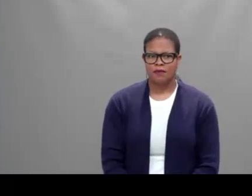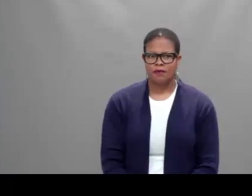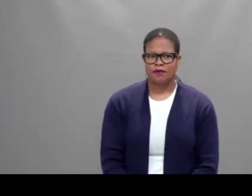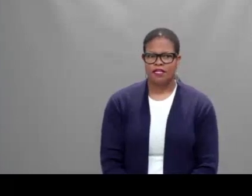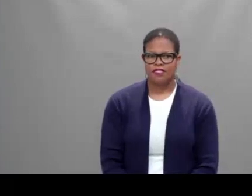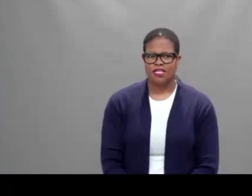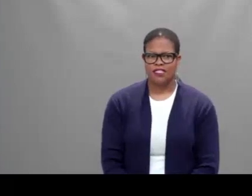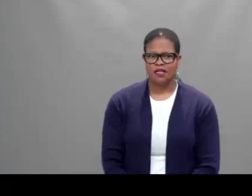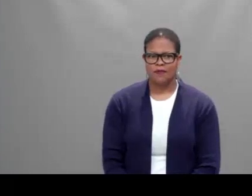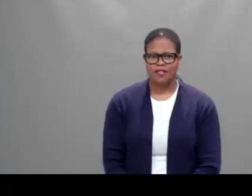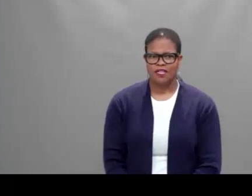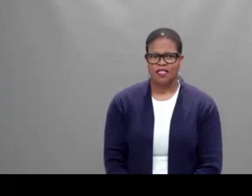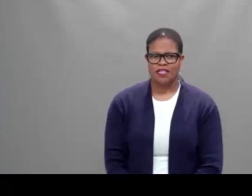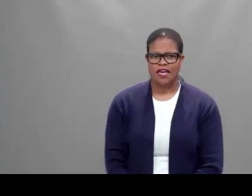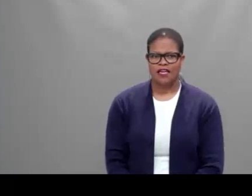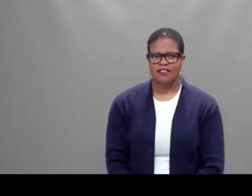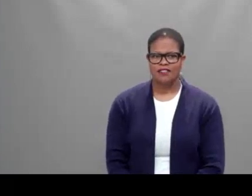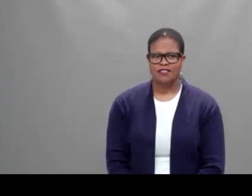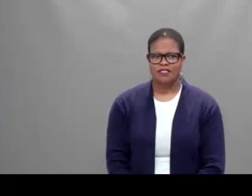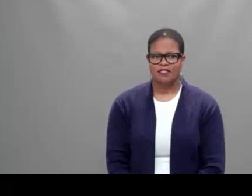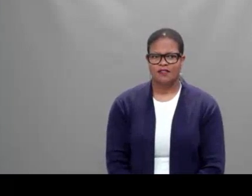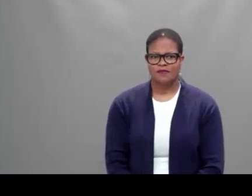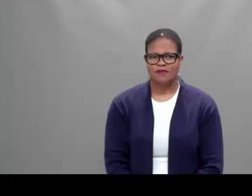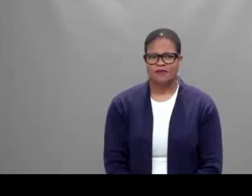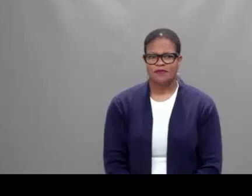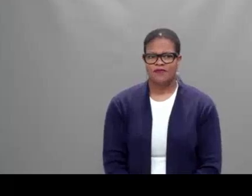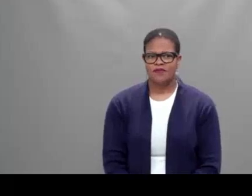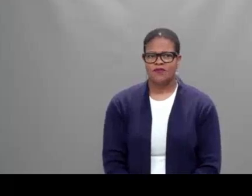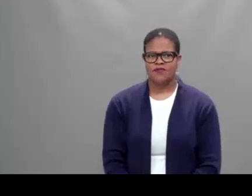to remember, is that something that,